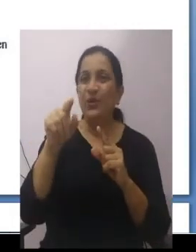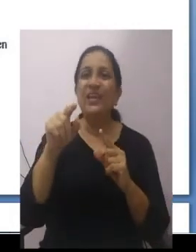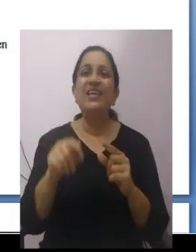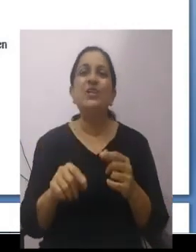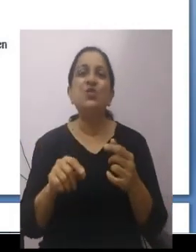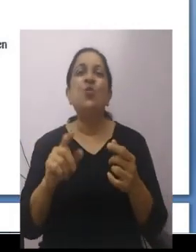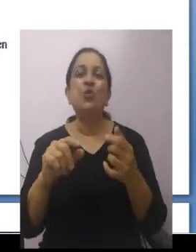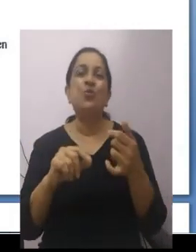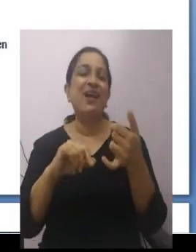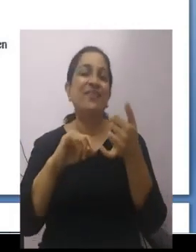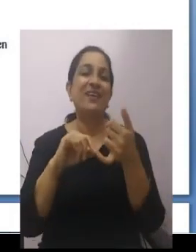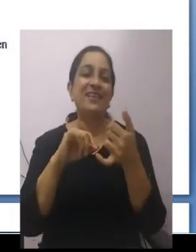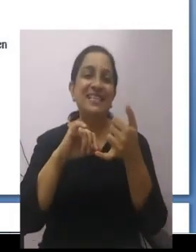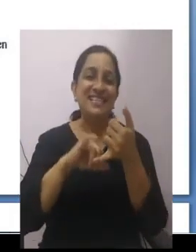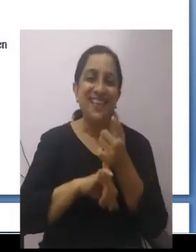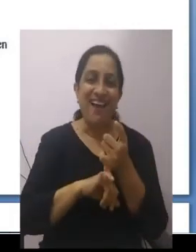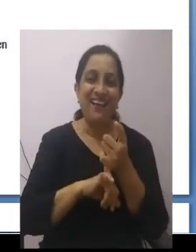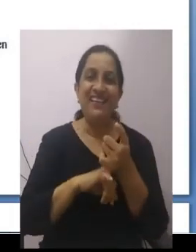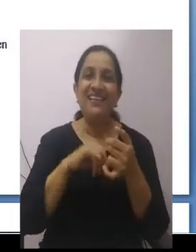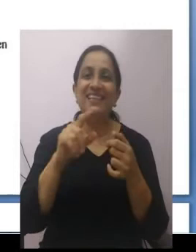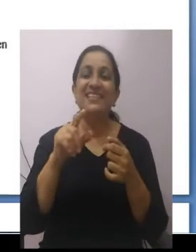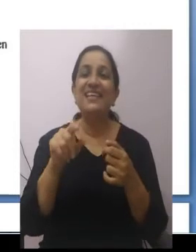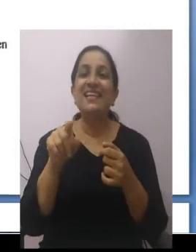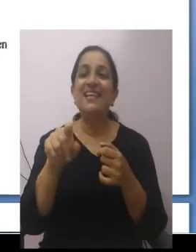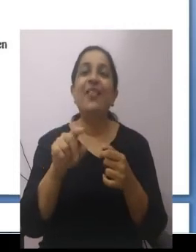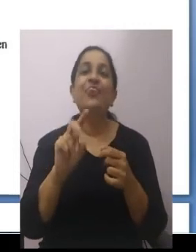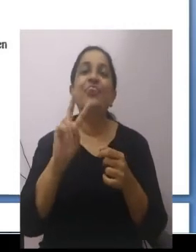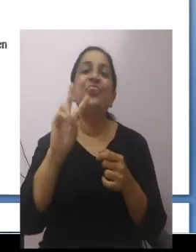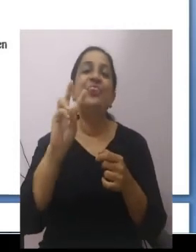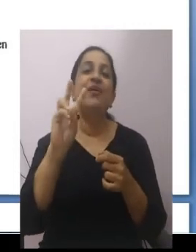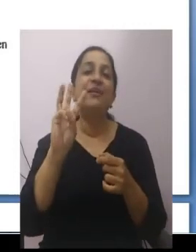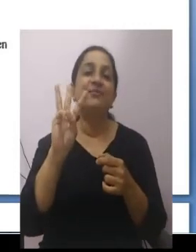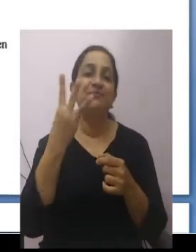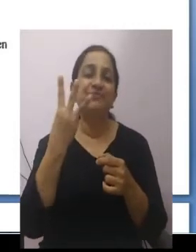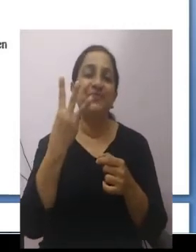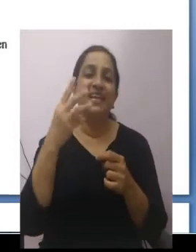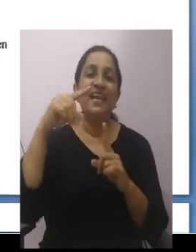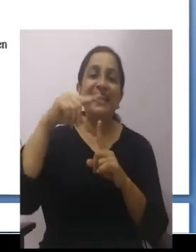negative there. So quadrant is third.